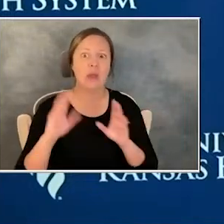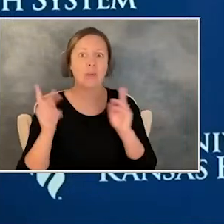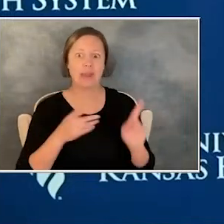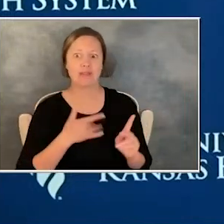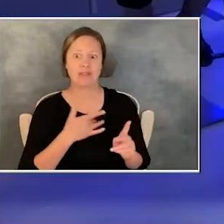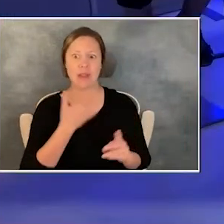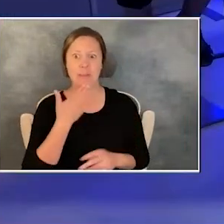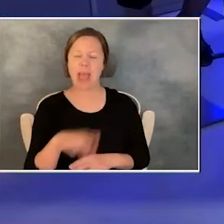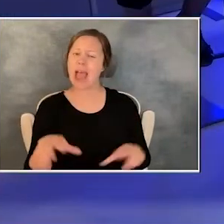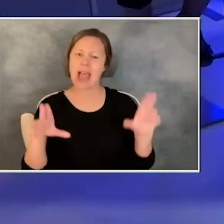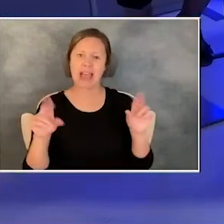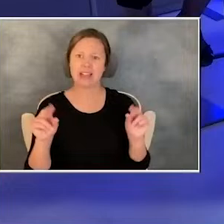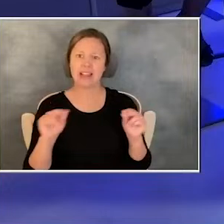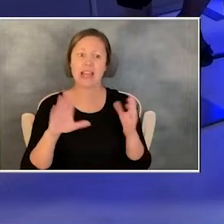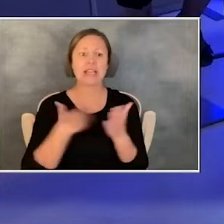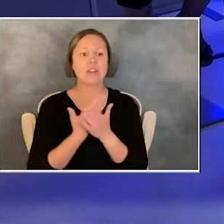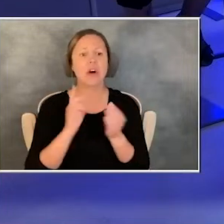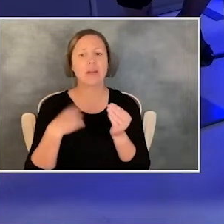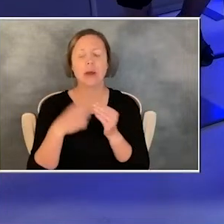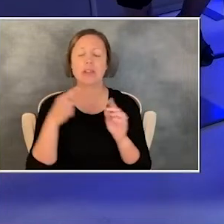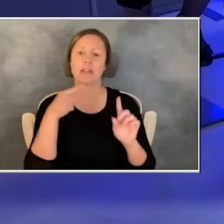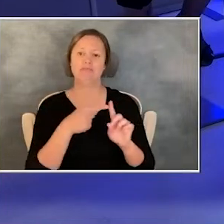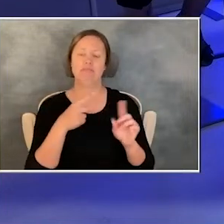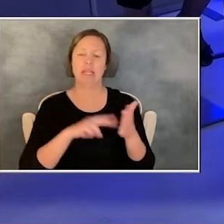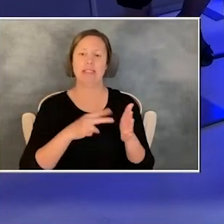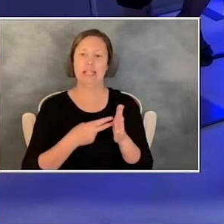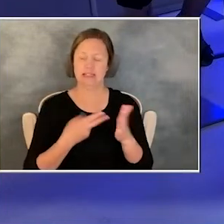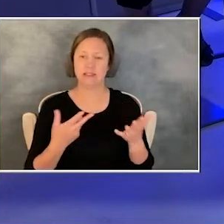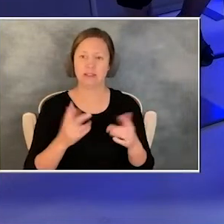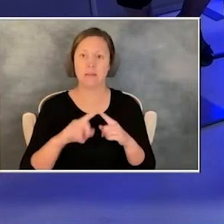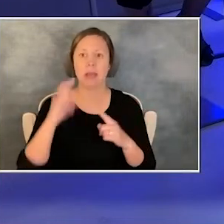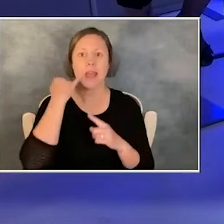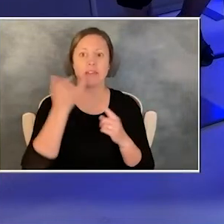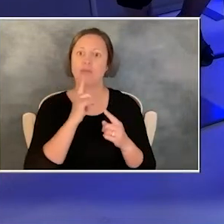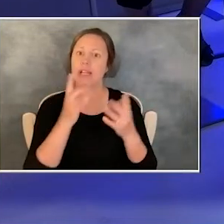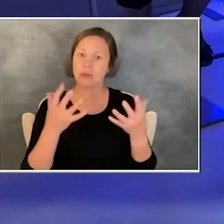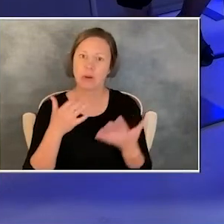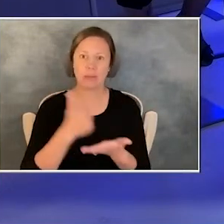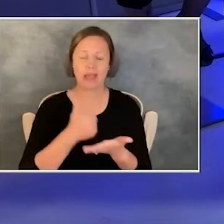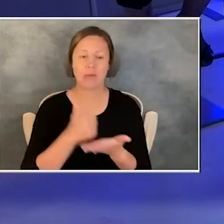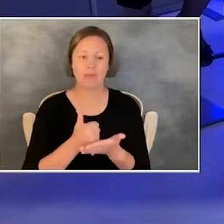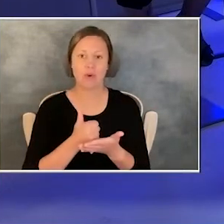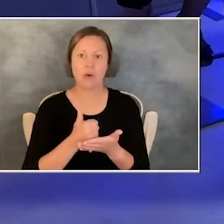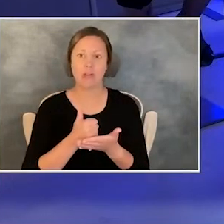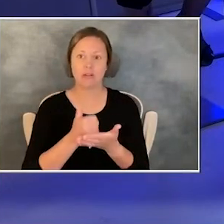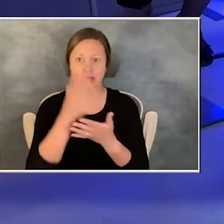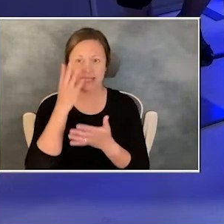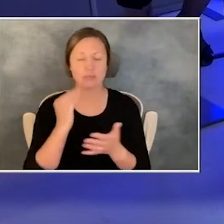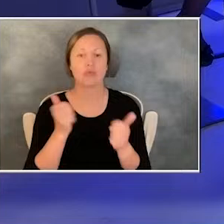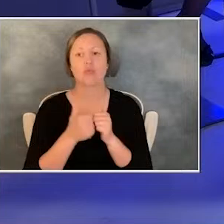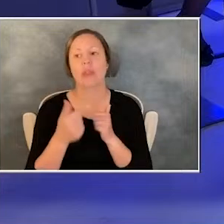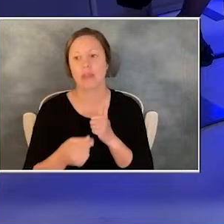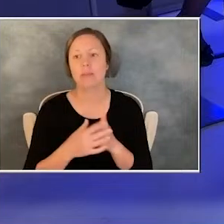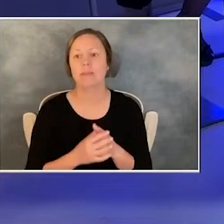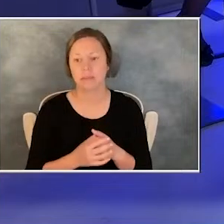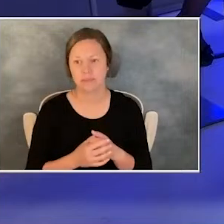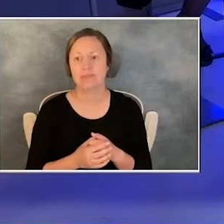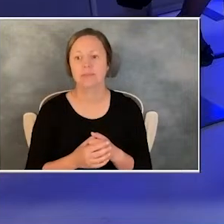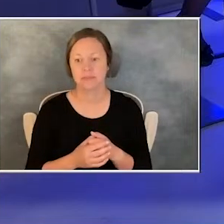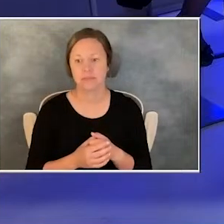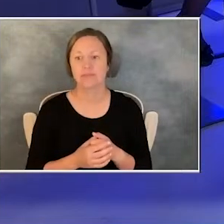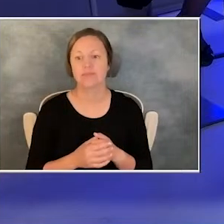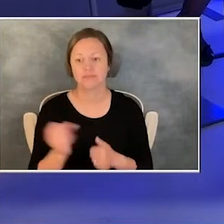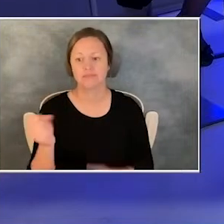All about the intent. Right. But if you really want to be helpful, kind of sit in it with them. Yeah. Sit in the dirt with them. Yes, I get it.